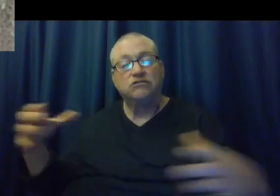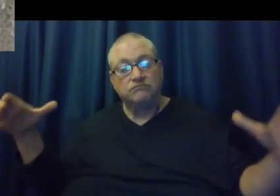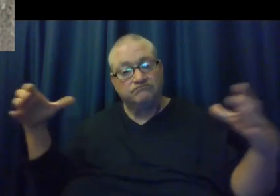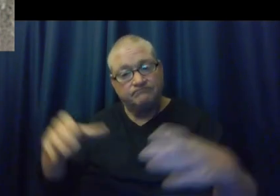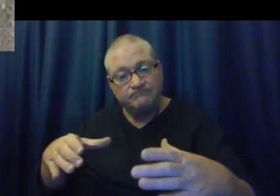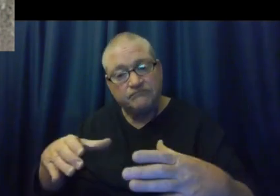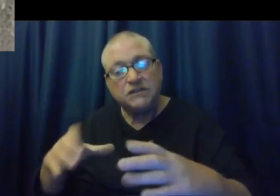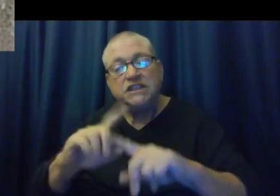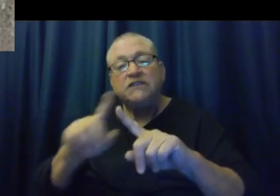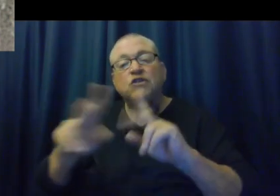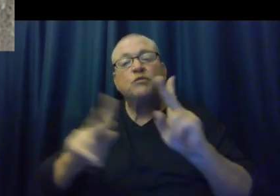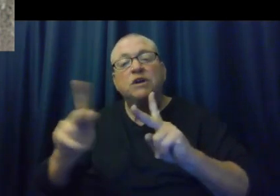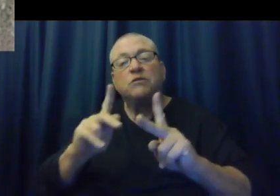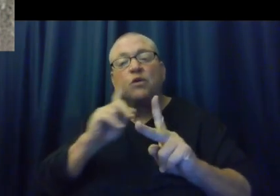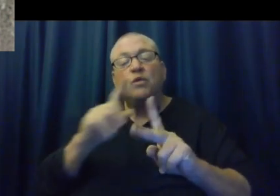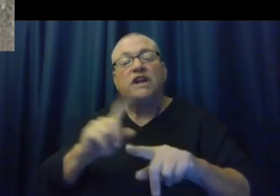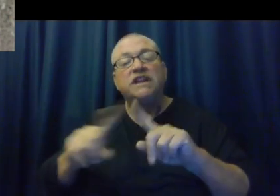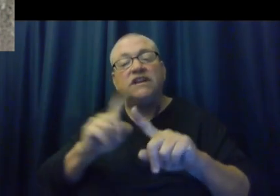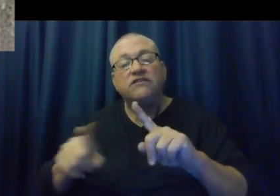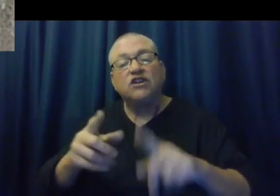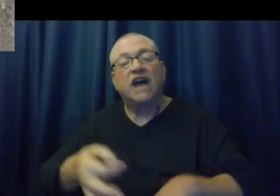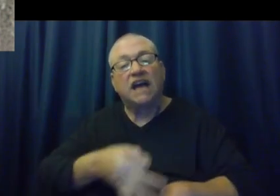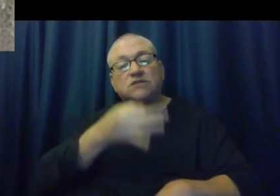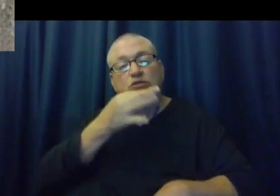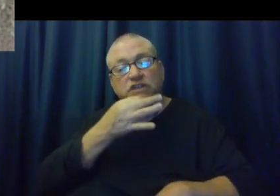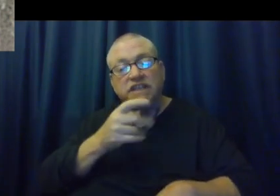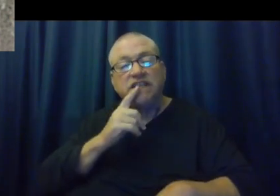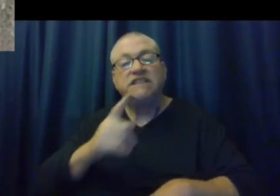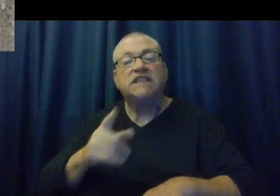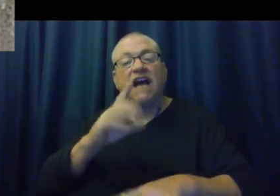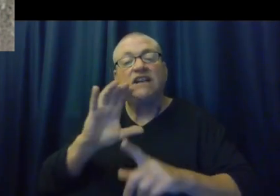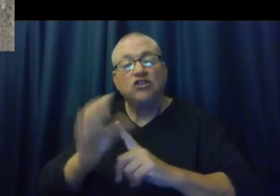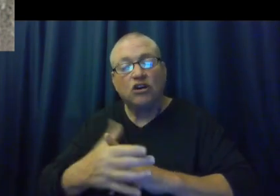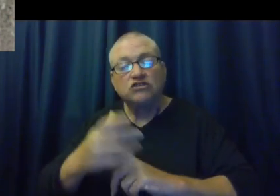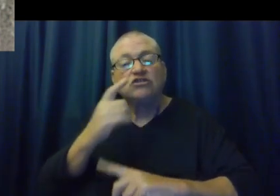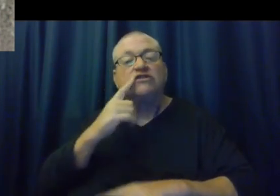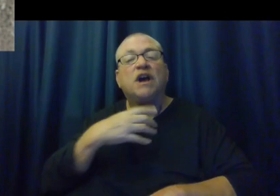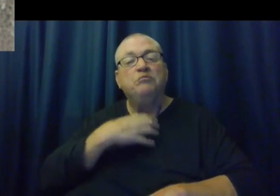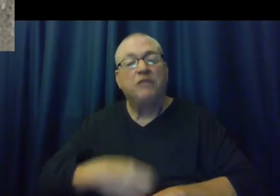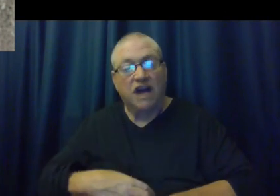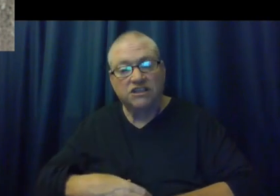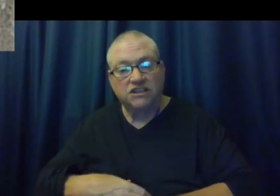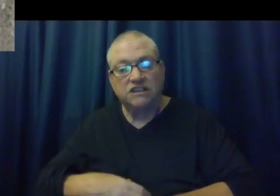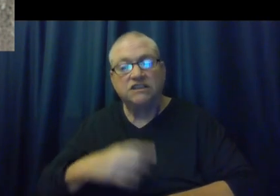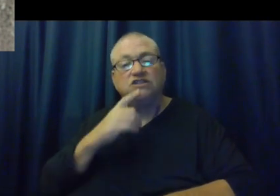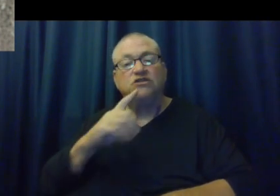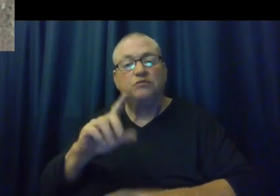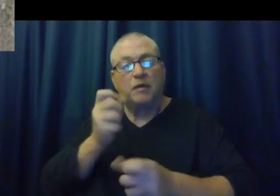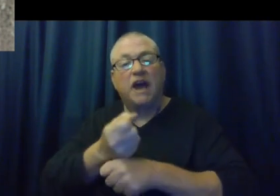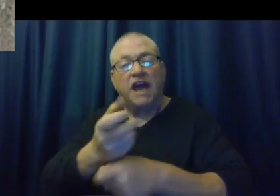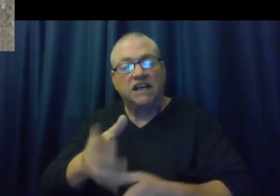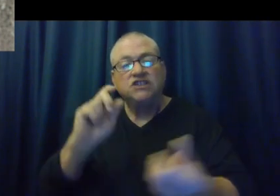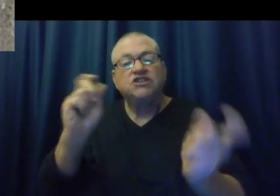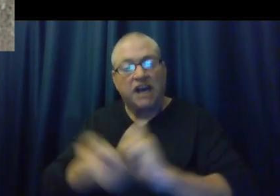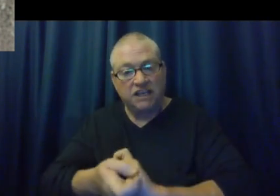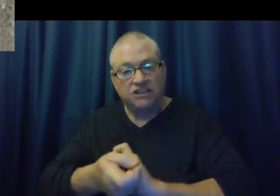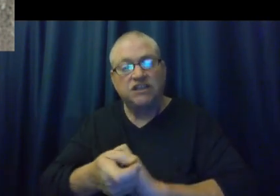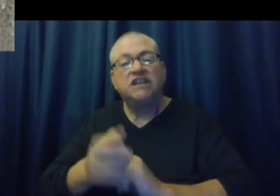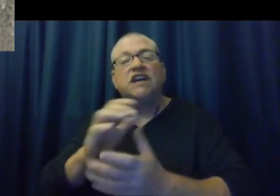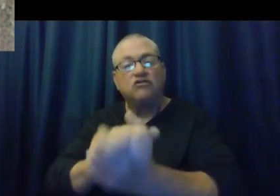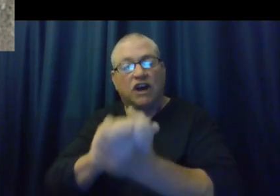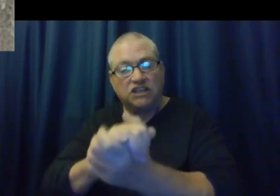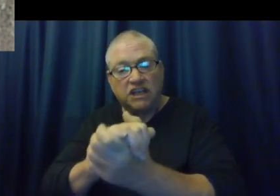experience, expertise, and passions to work together for positive social change. Congratulations and thank you for your vision